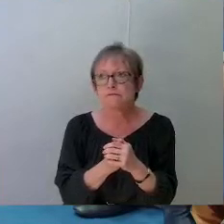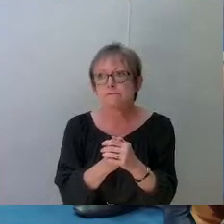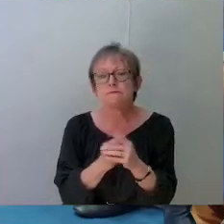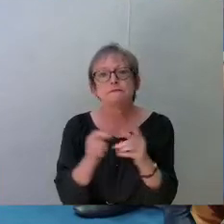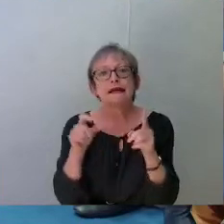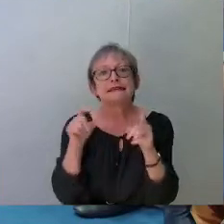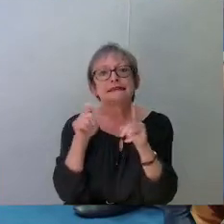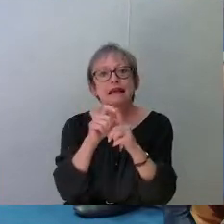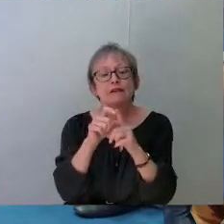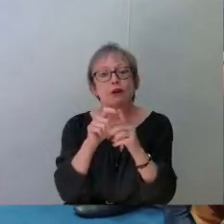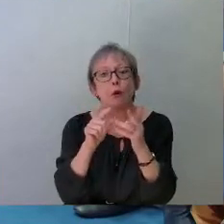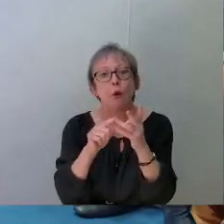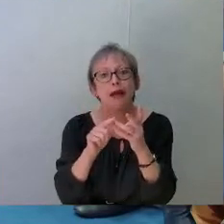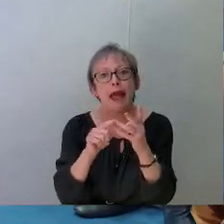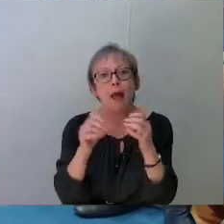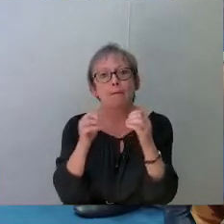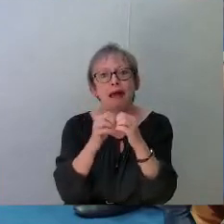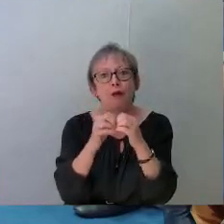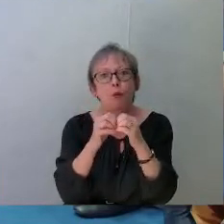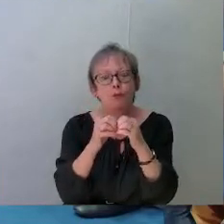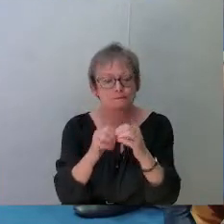David Oye Igbemo.